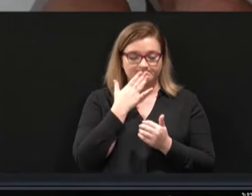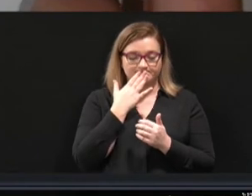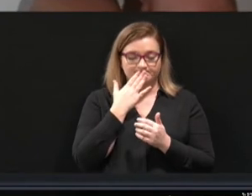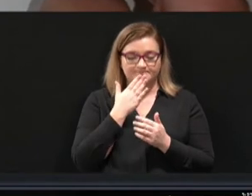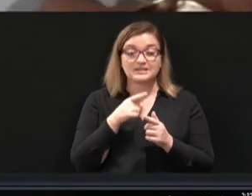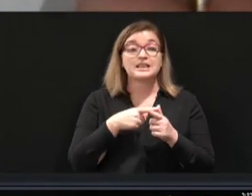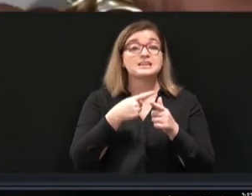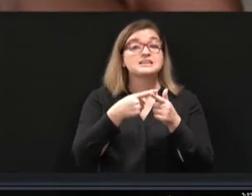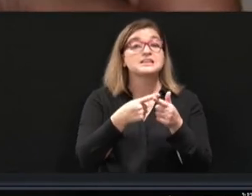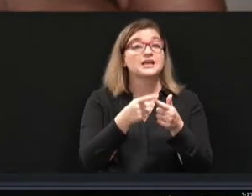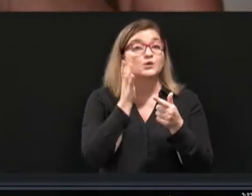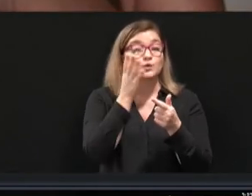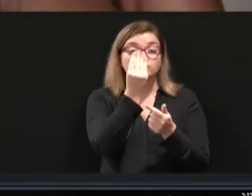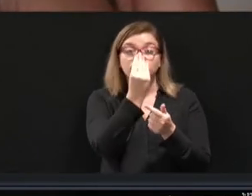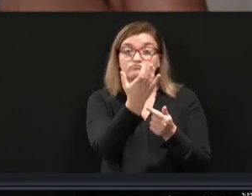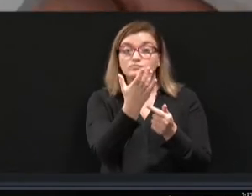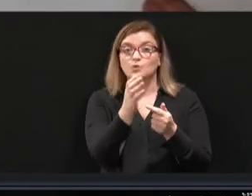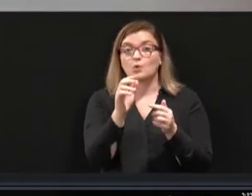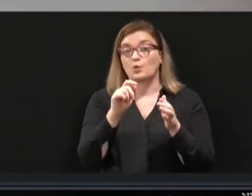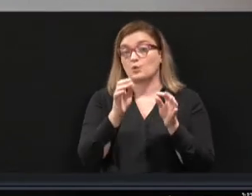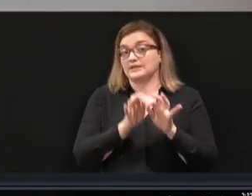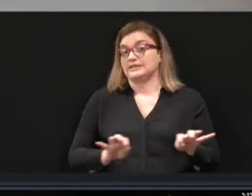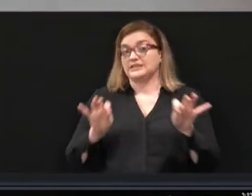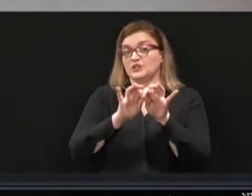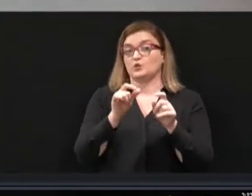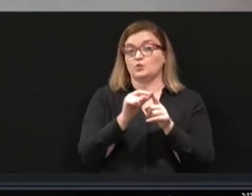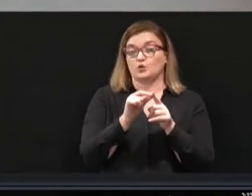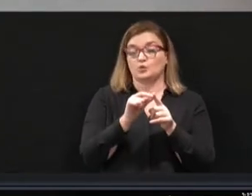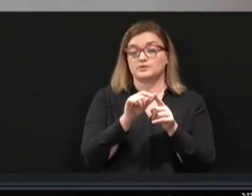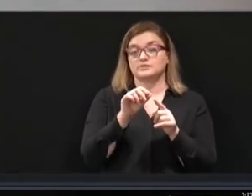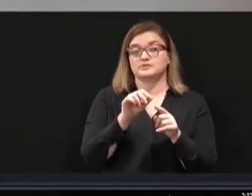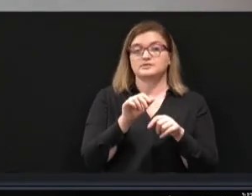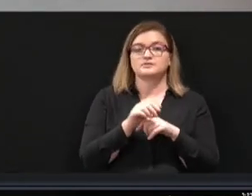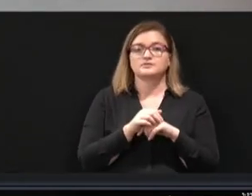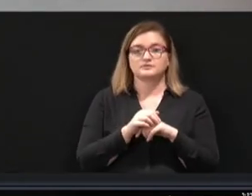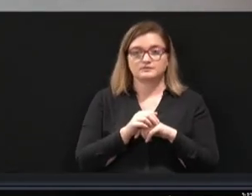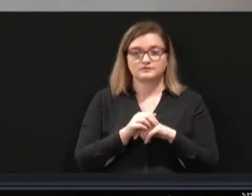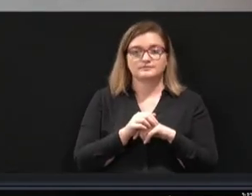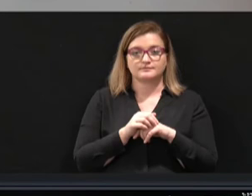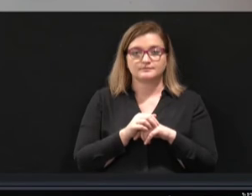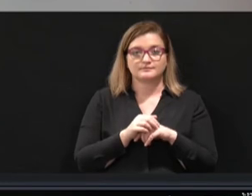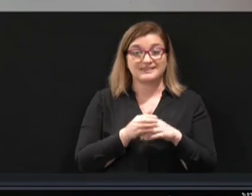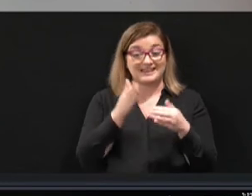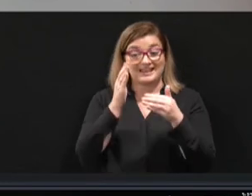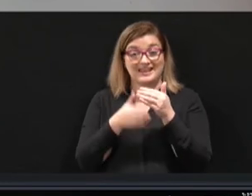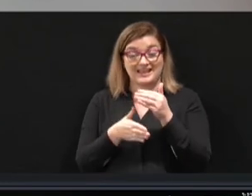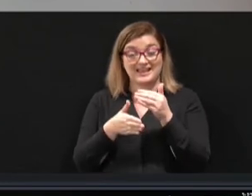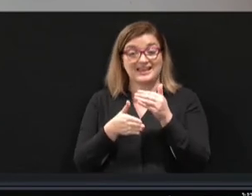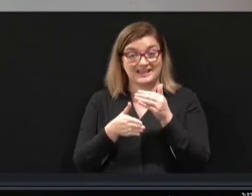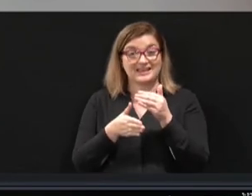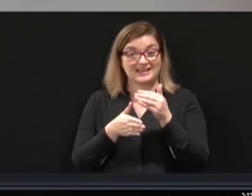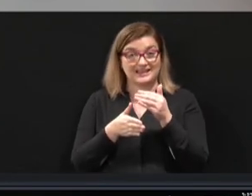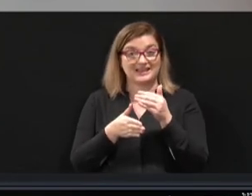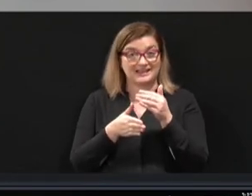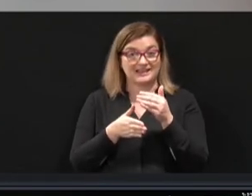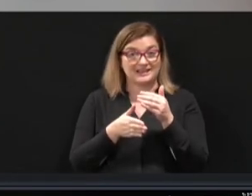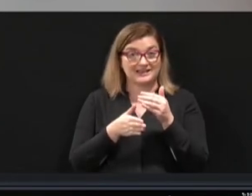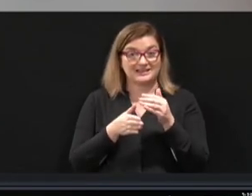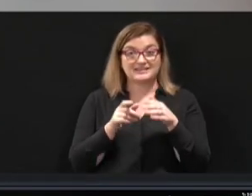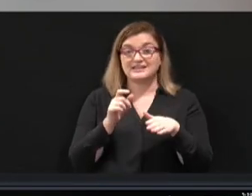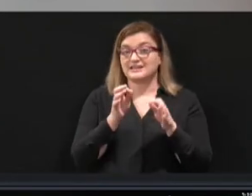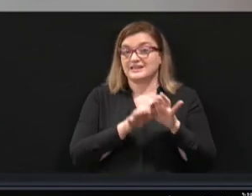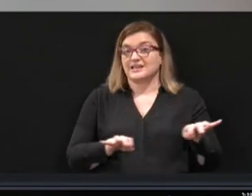I would tell them the keyword, which is up. And then at the end, they say the letter name, keyword, and finally the